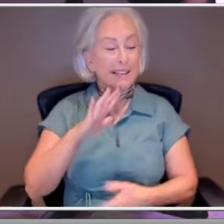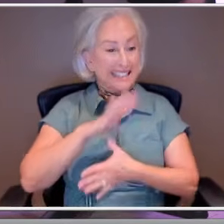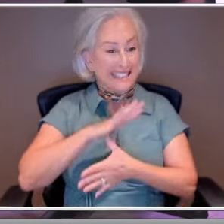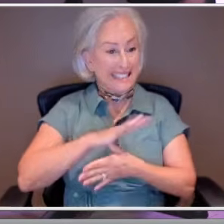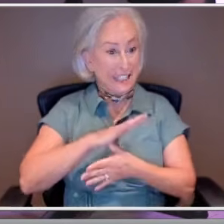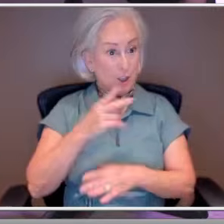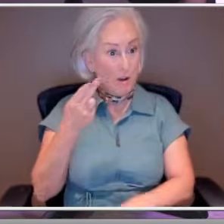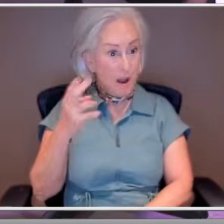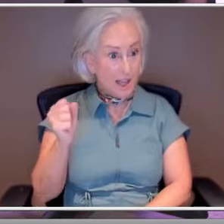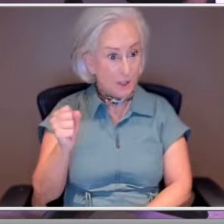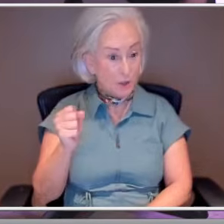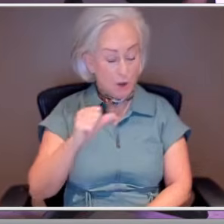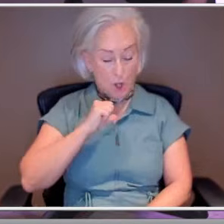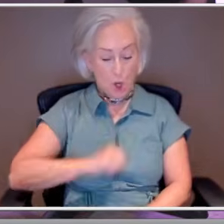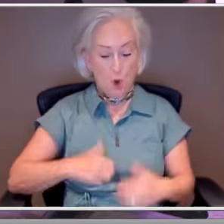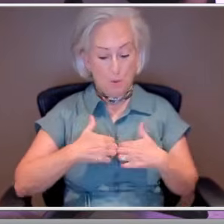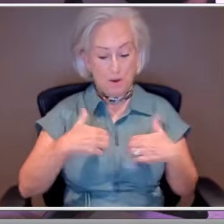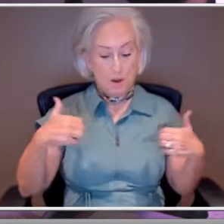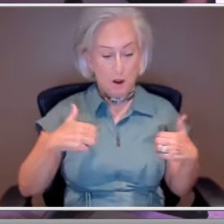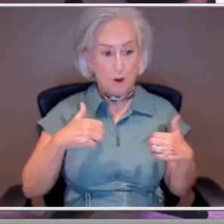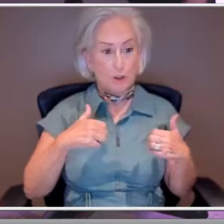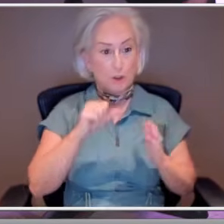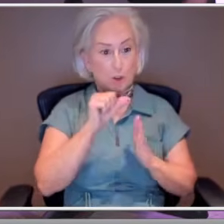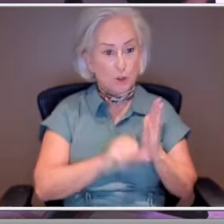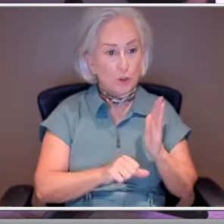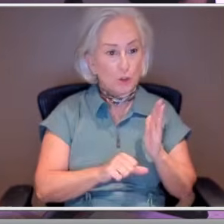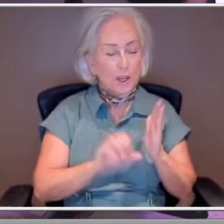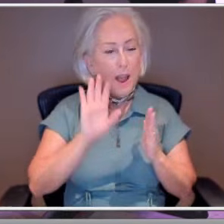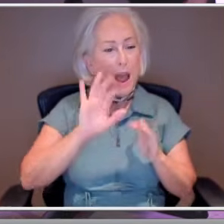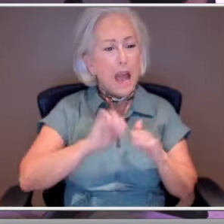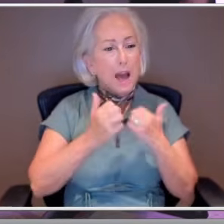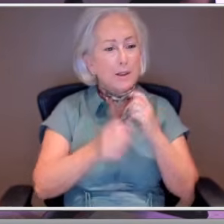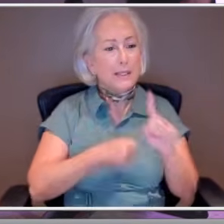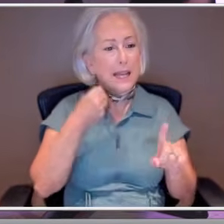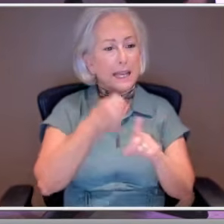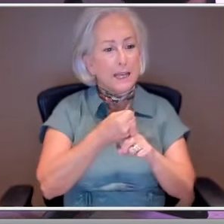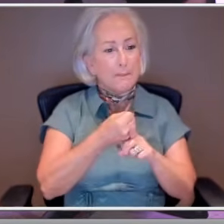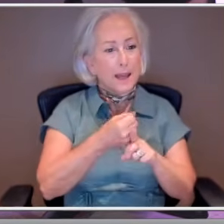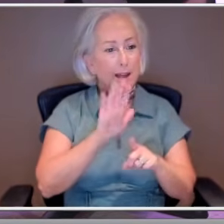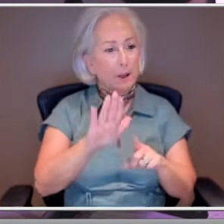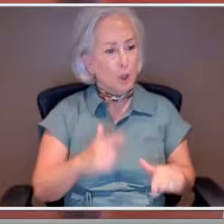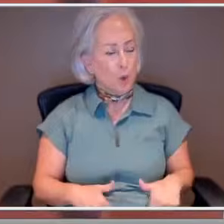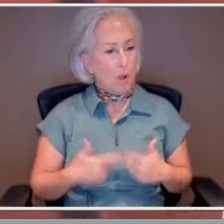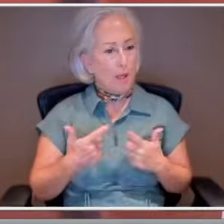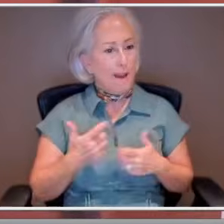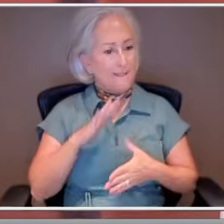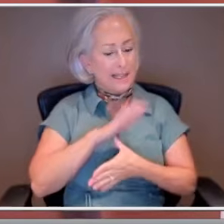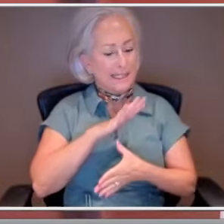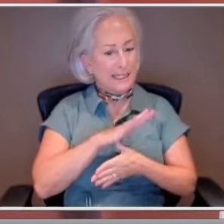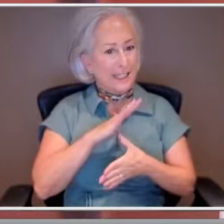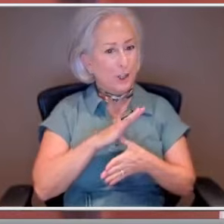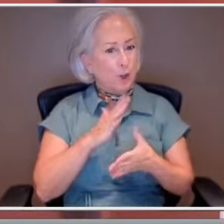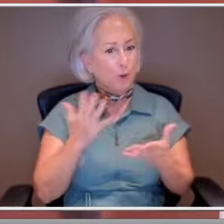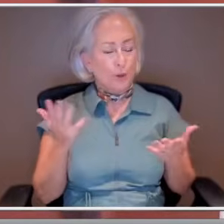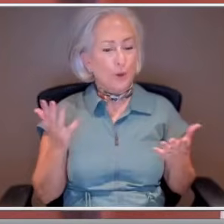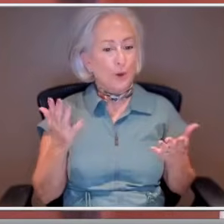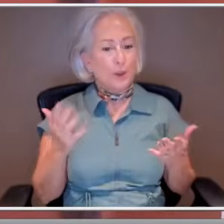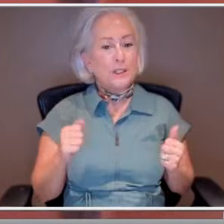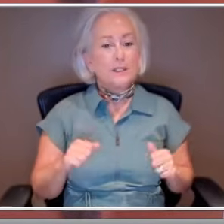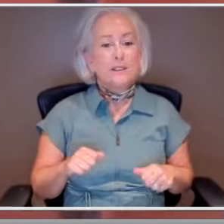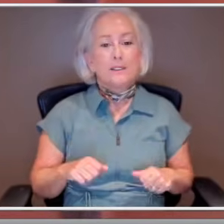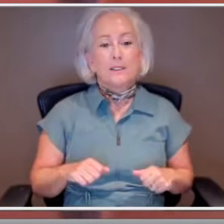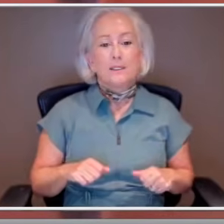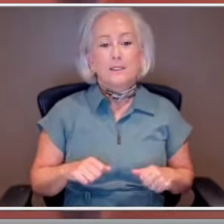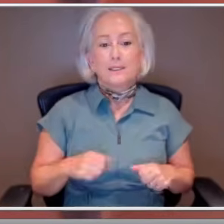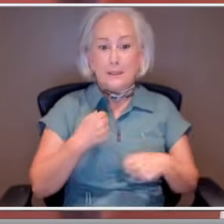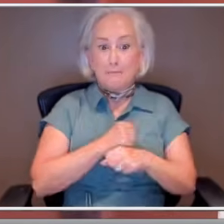surgery. How does that impact just living your life as a senior in high school? It made me want to live life a